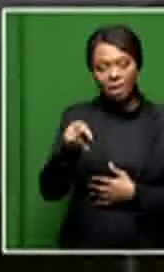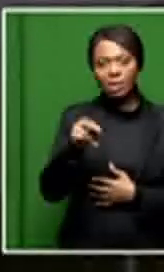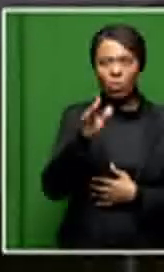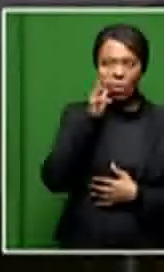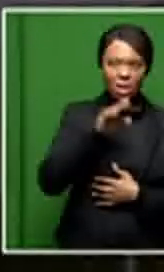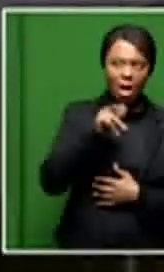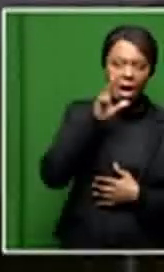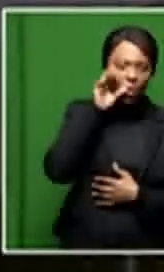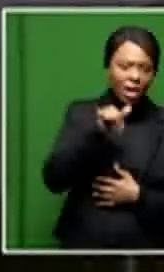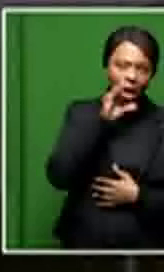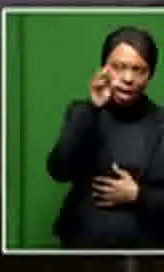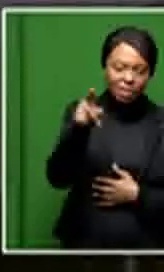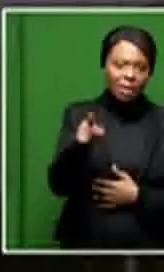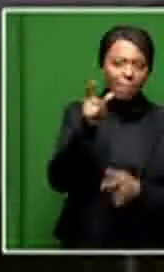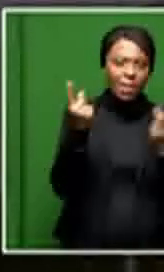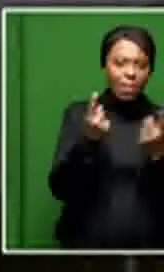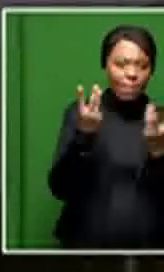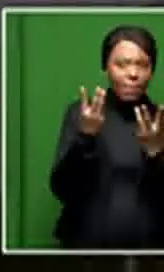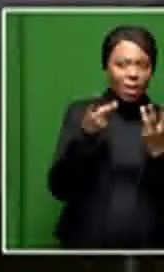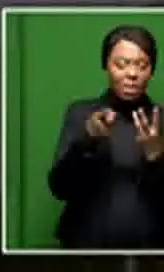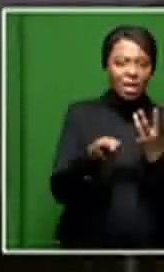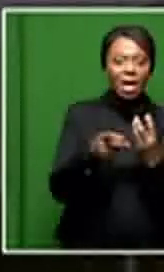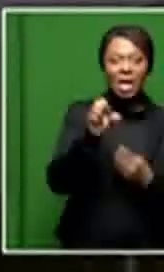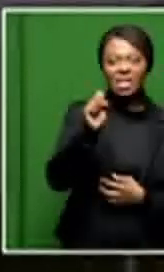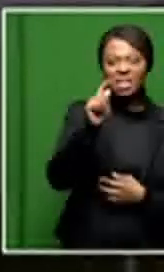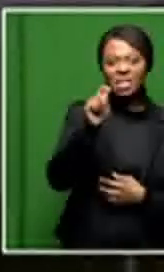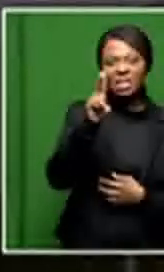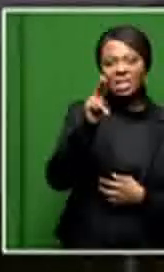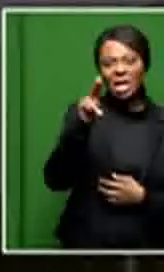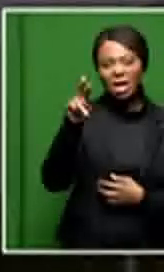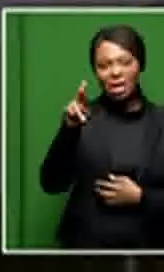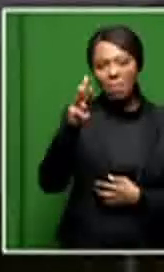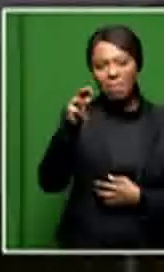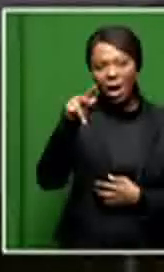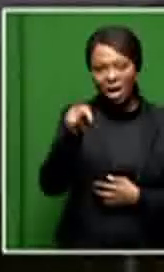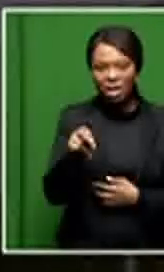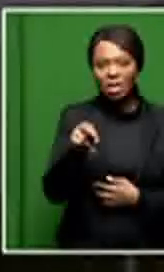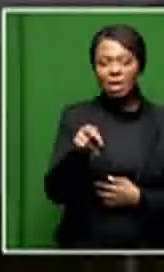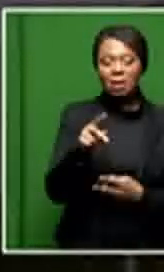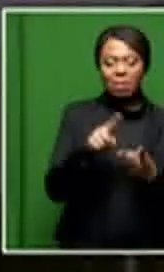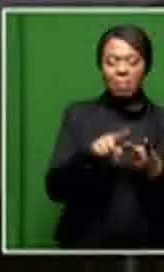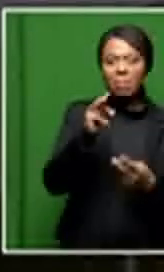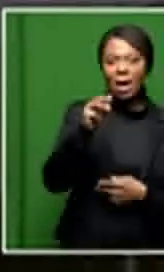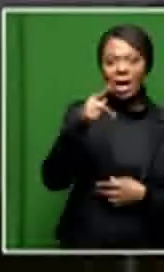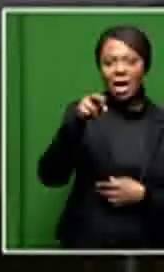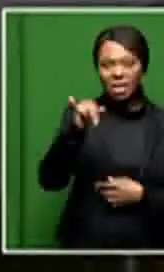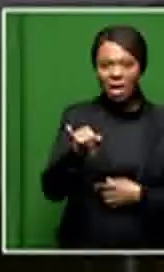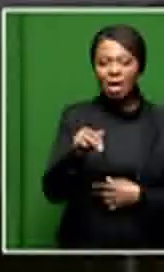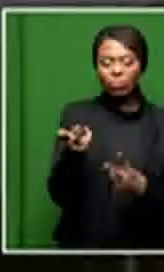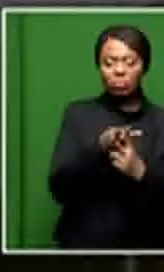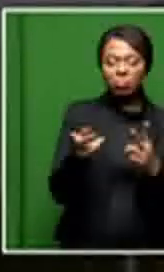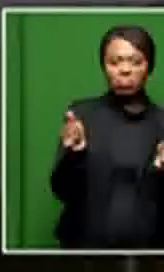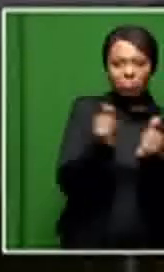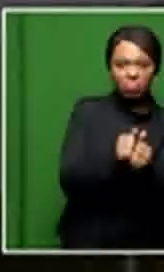Stuurman and Makana? Because both in the area of Makanda, they united to fight in